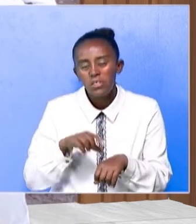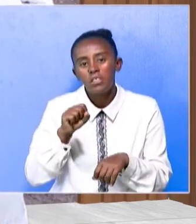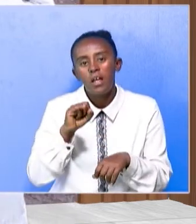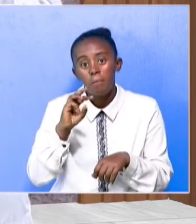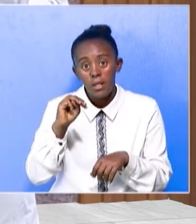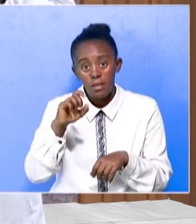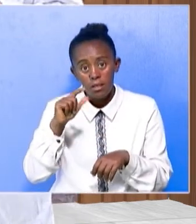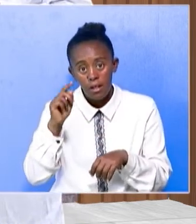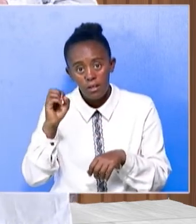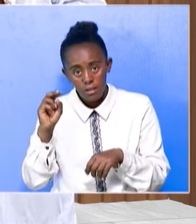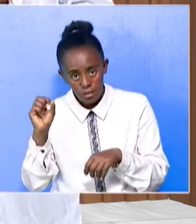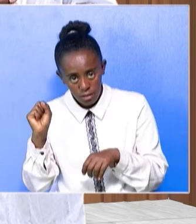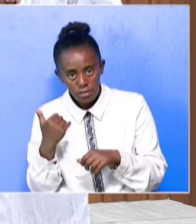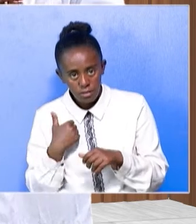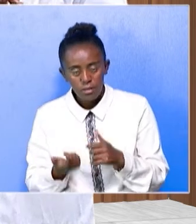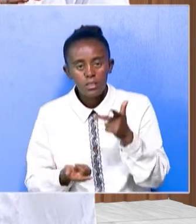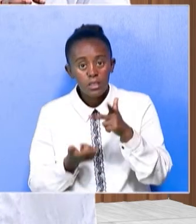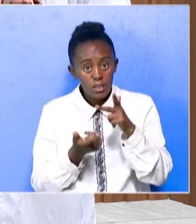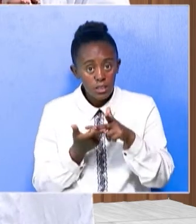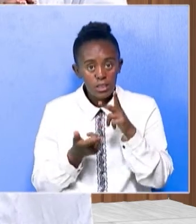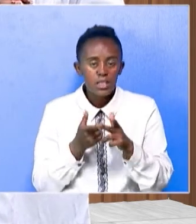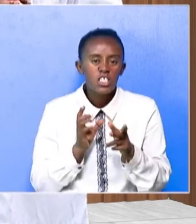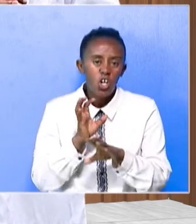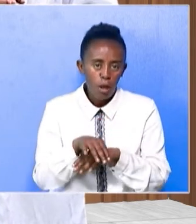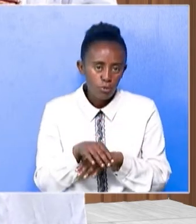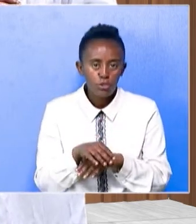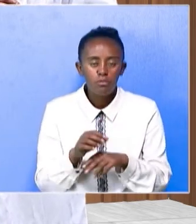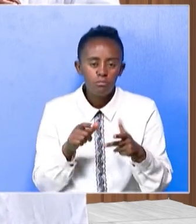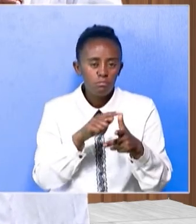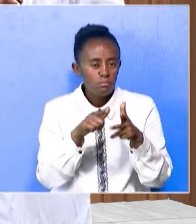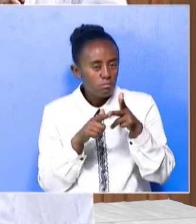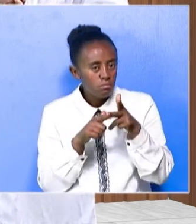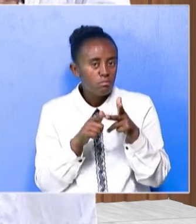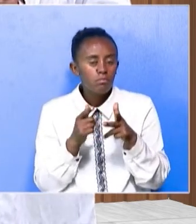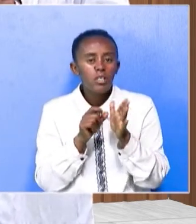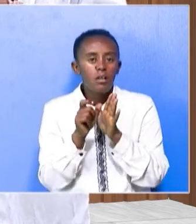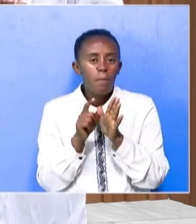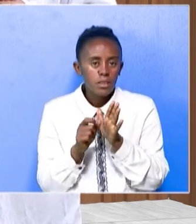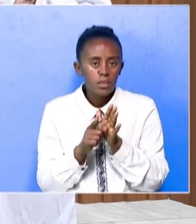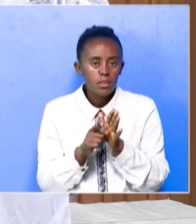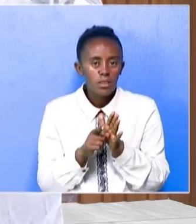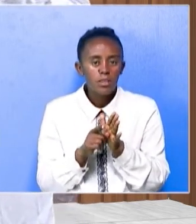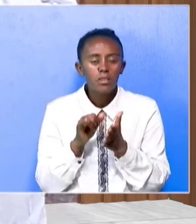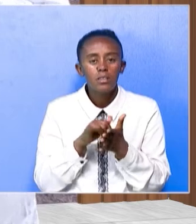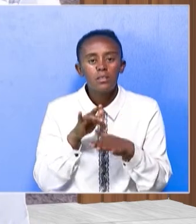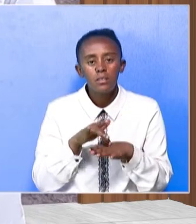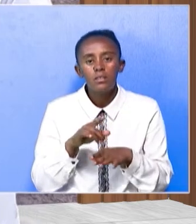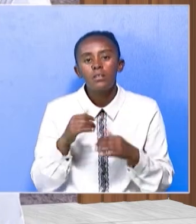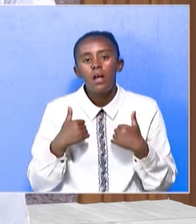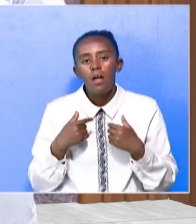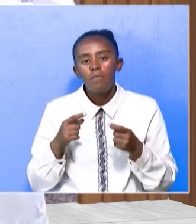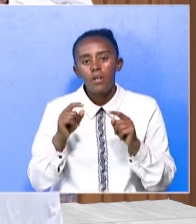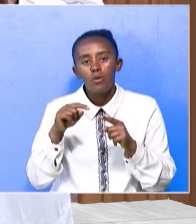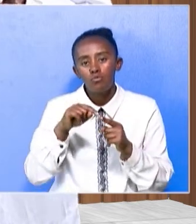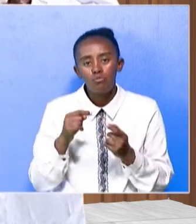on there. And the other one, that is interrupted actions. So keep in mind that those examples that I have tried to give you